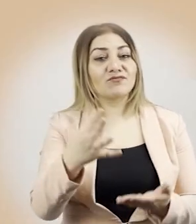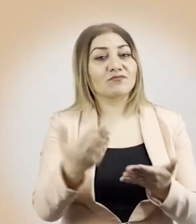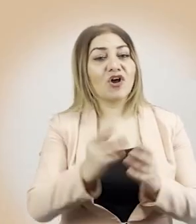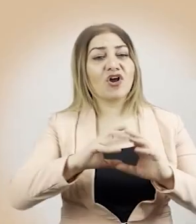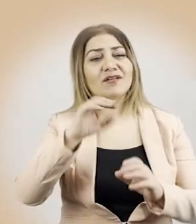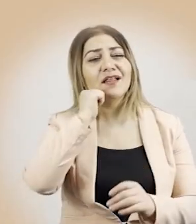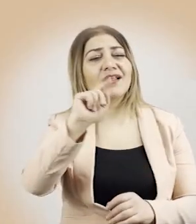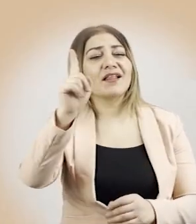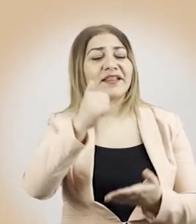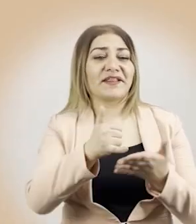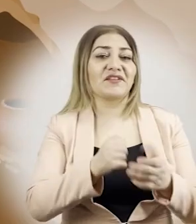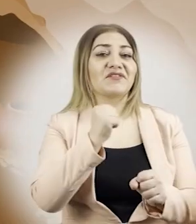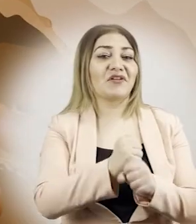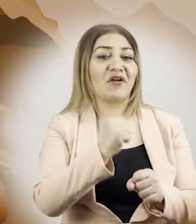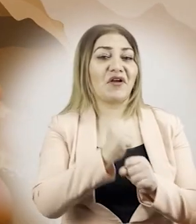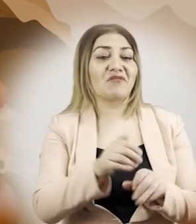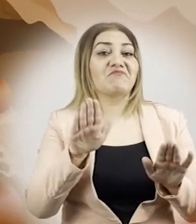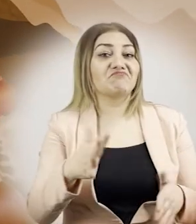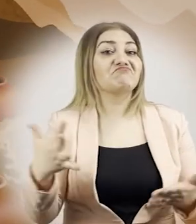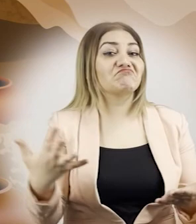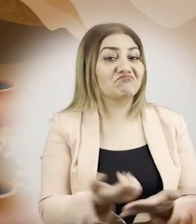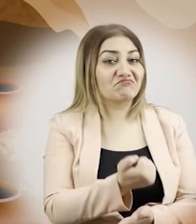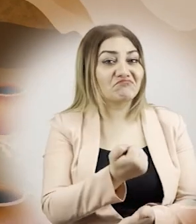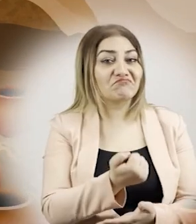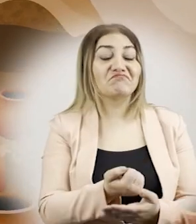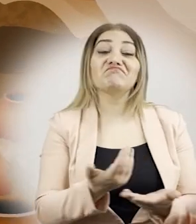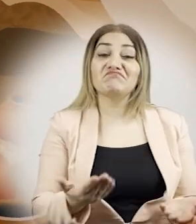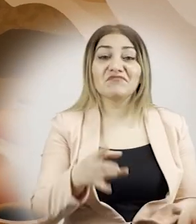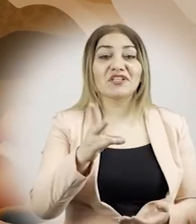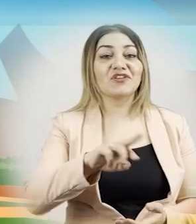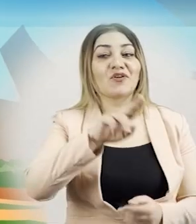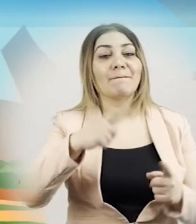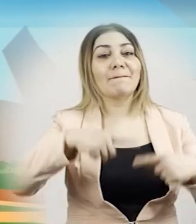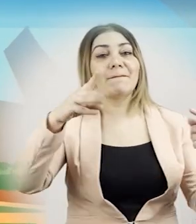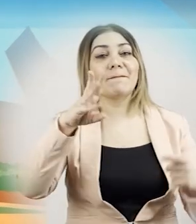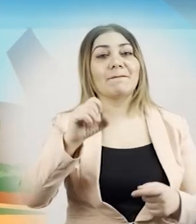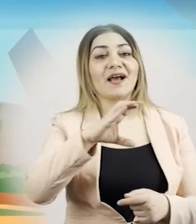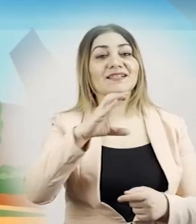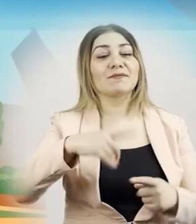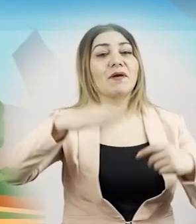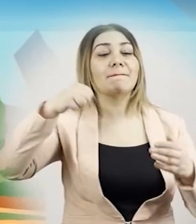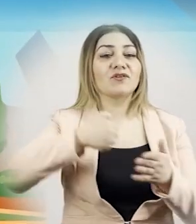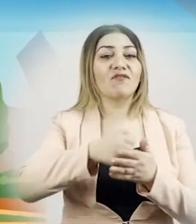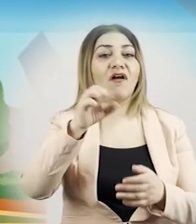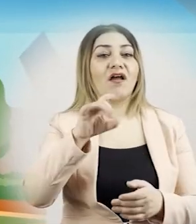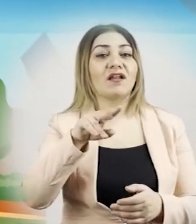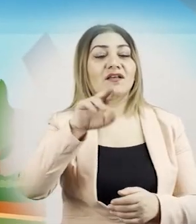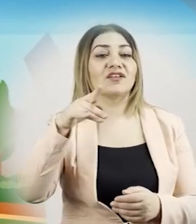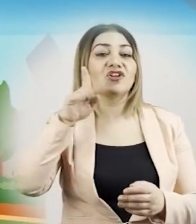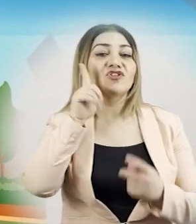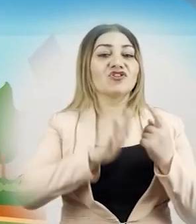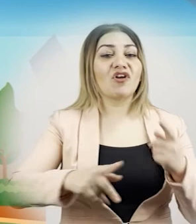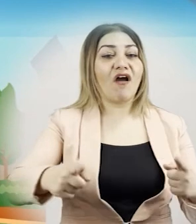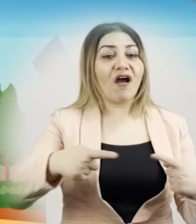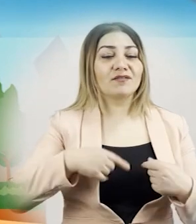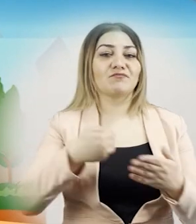ancient complexes of wine production was discovered in the Vyots-Dzur region near the Ararat Depression. Even so, it took Noah